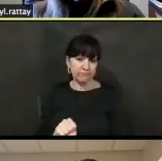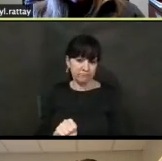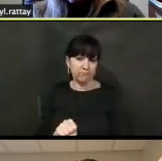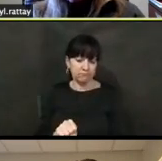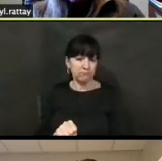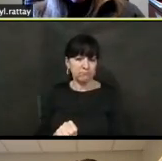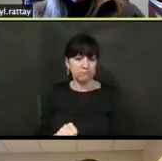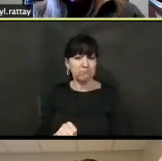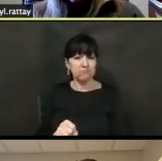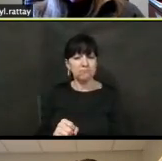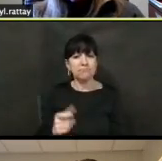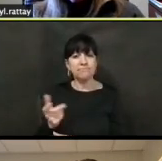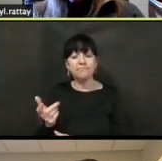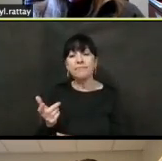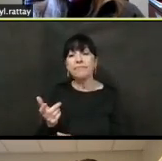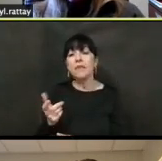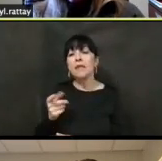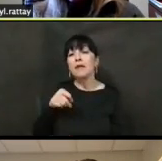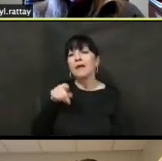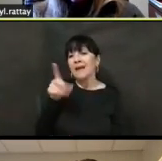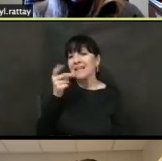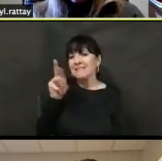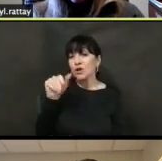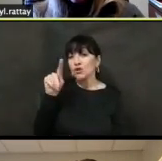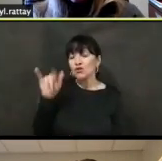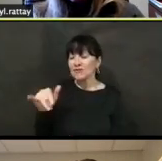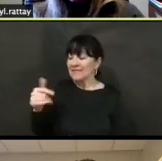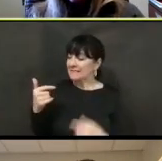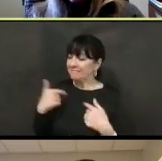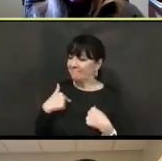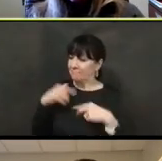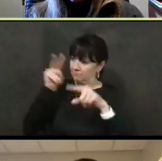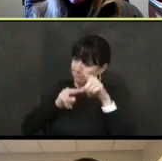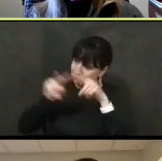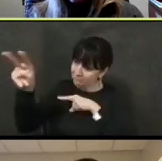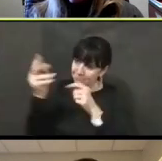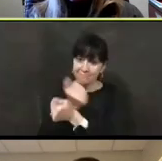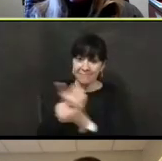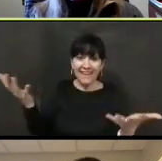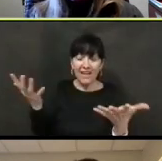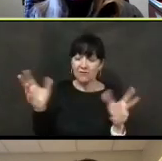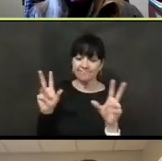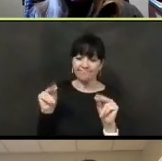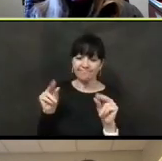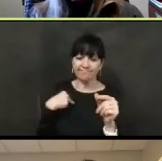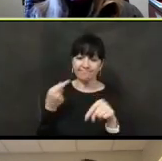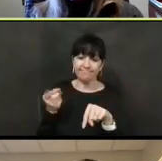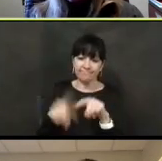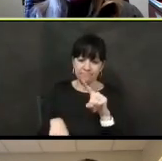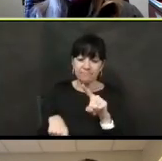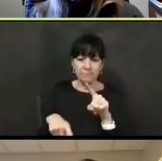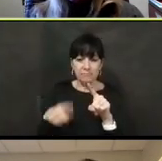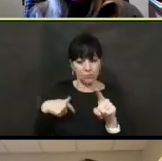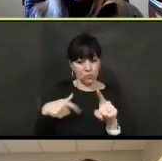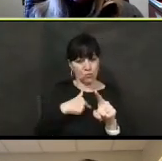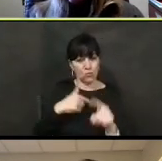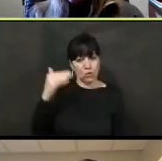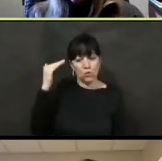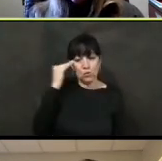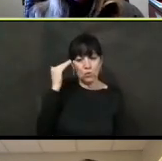I can't predict everything with certainty in the future, but here's what we now know about this virus that we didn't